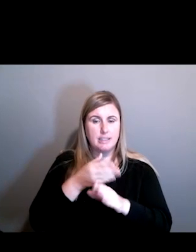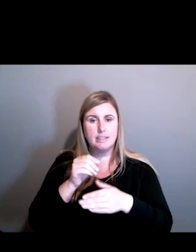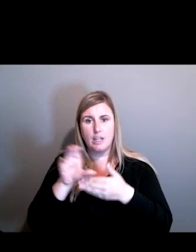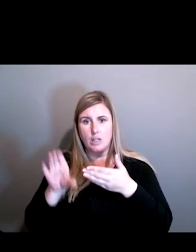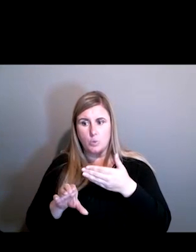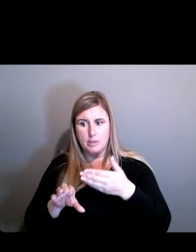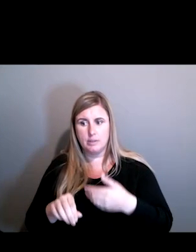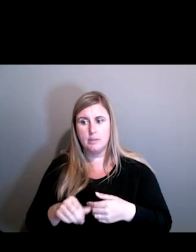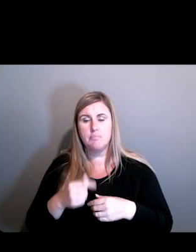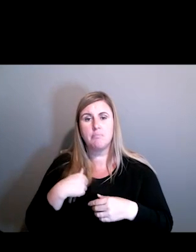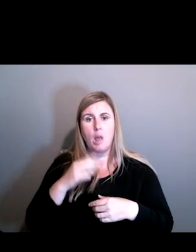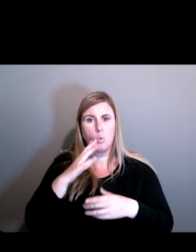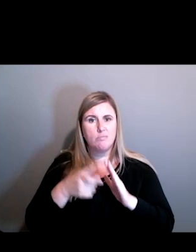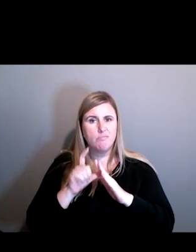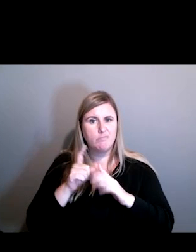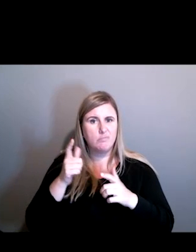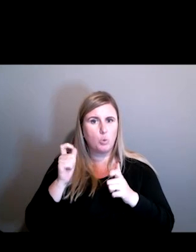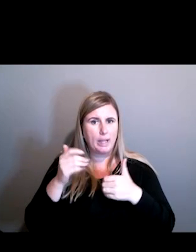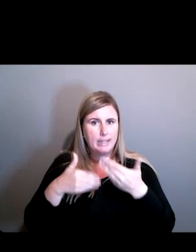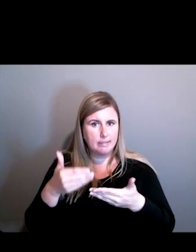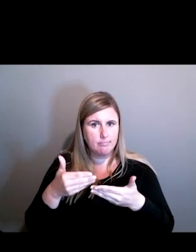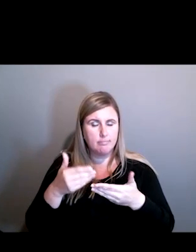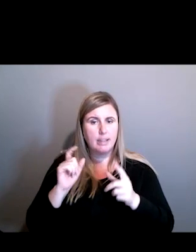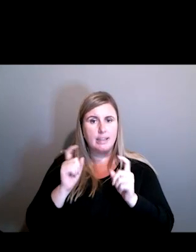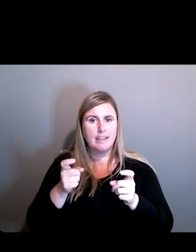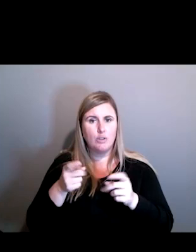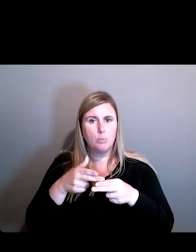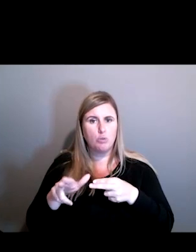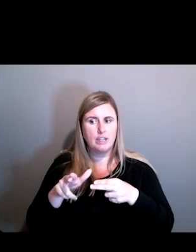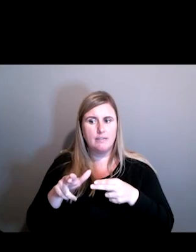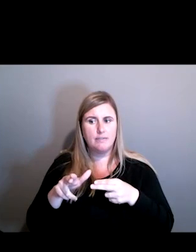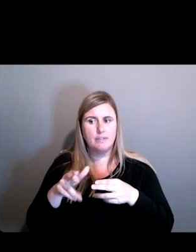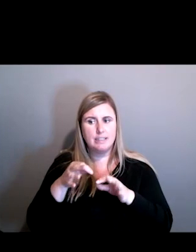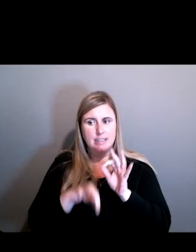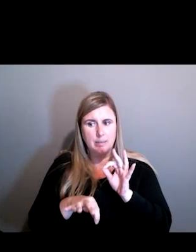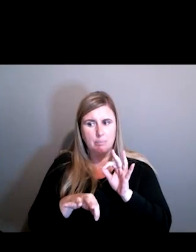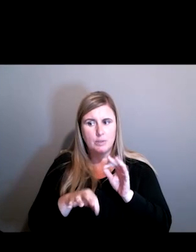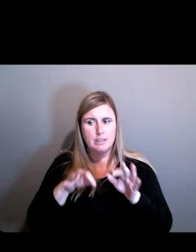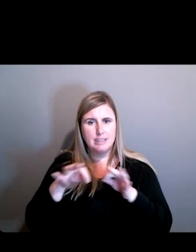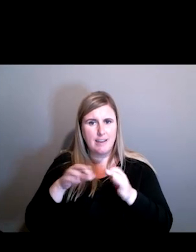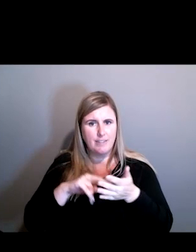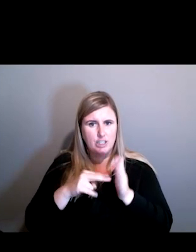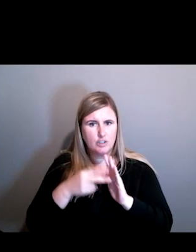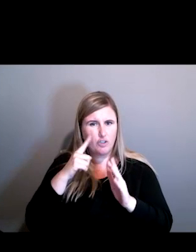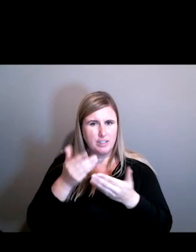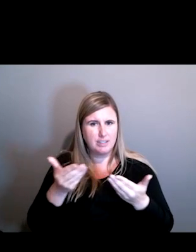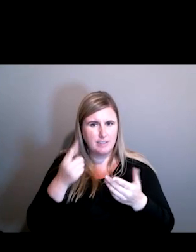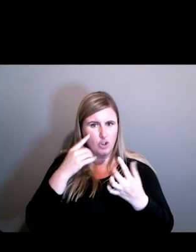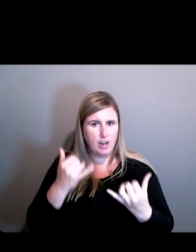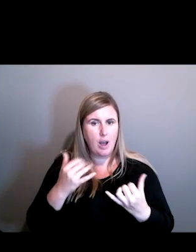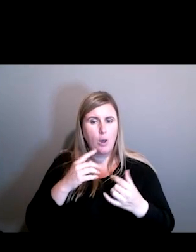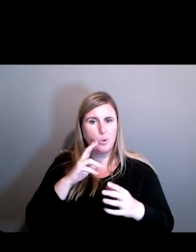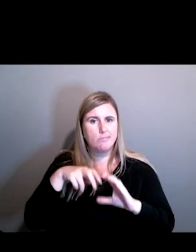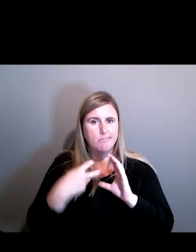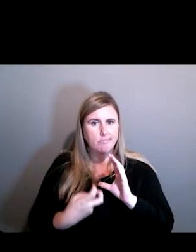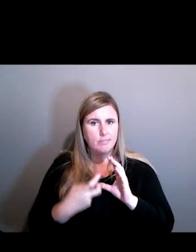of antecedents and consequences. I'm going to go through this rather quickly and give you brief and very simple definitions of these